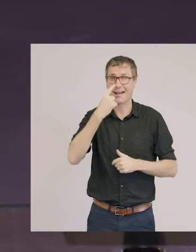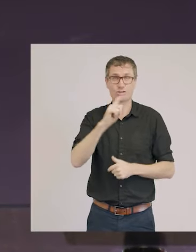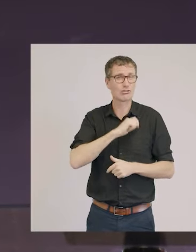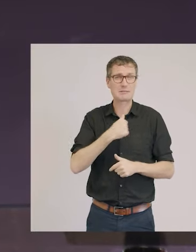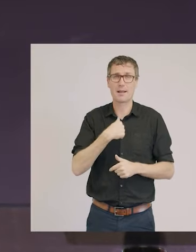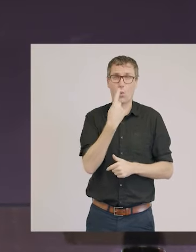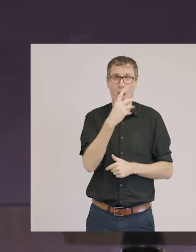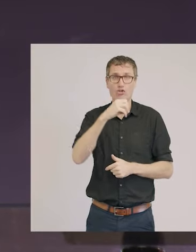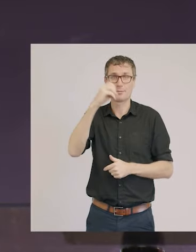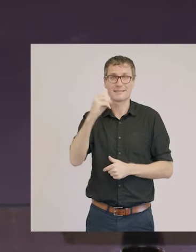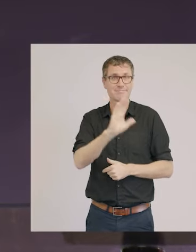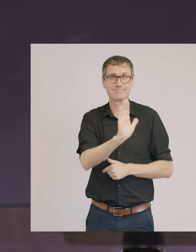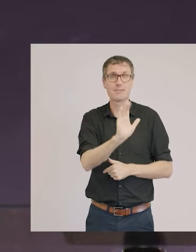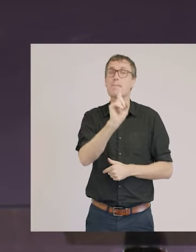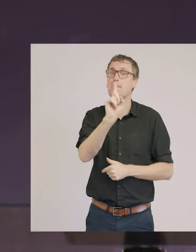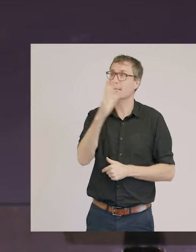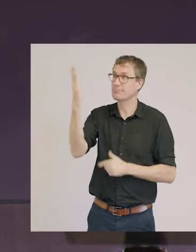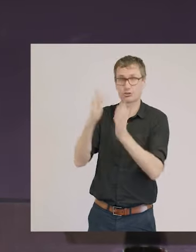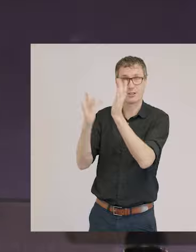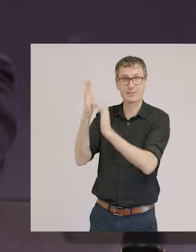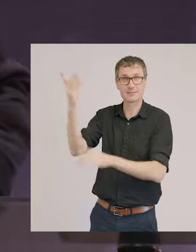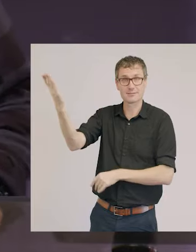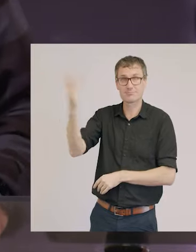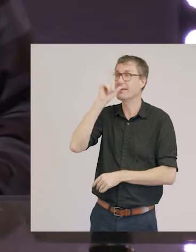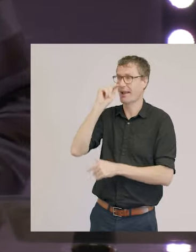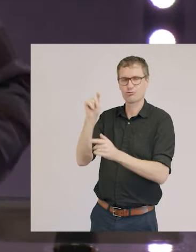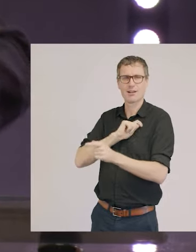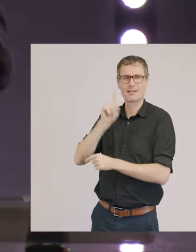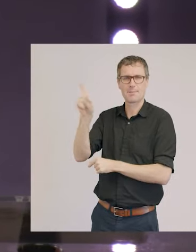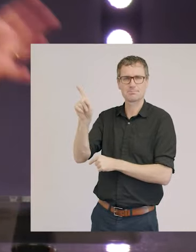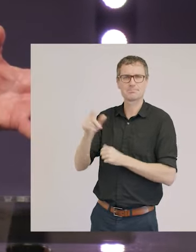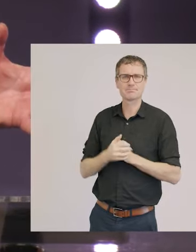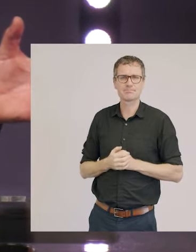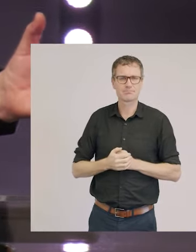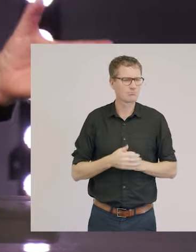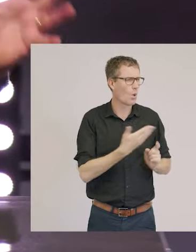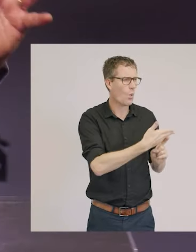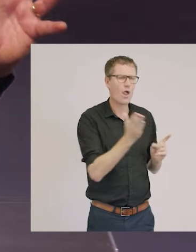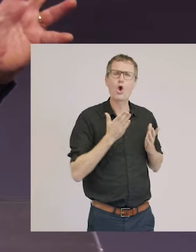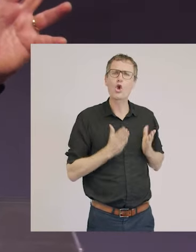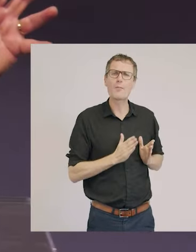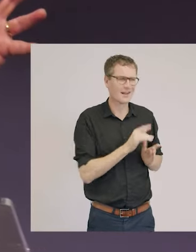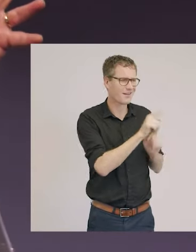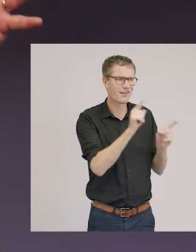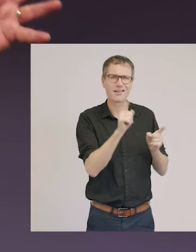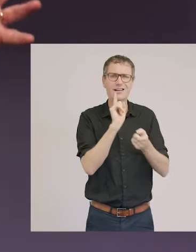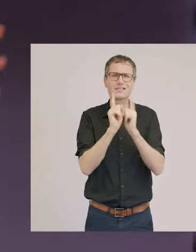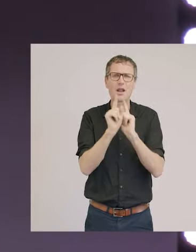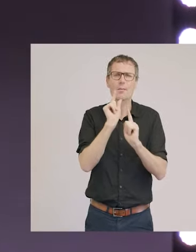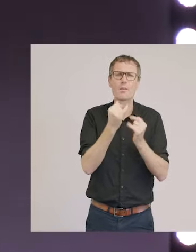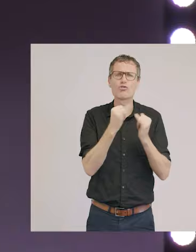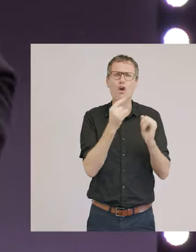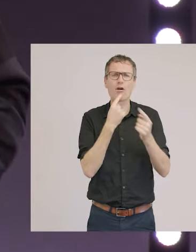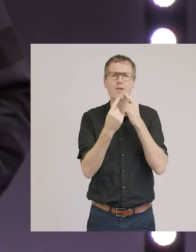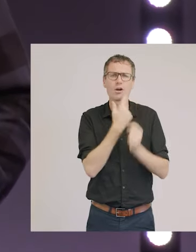You can't trust any human 100%, but you can trust Jesus. All of us get things a bit wrong